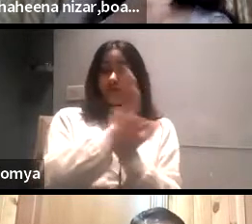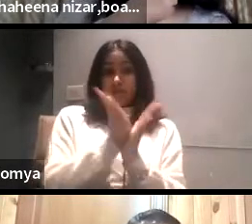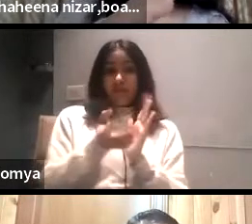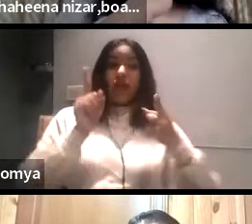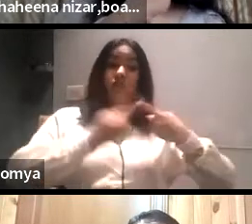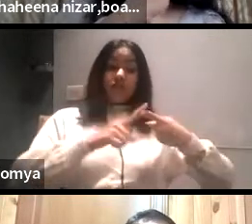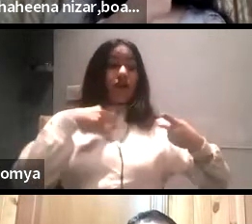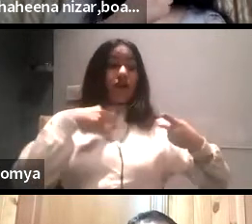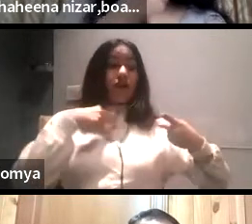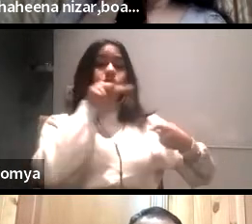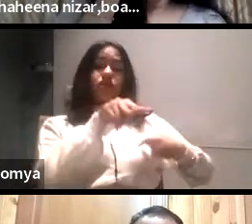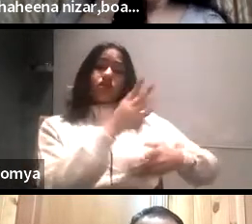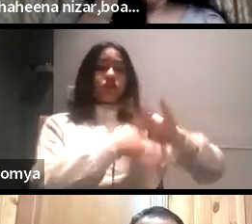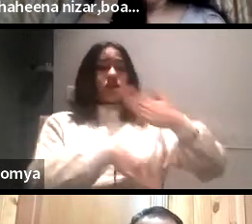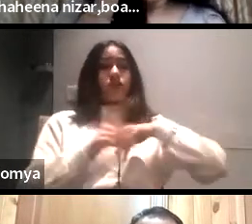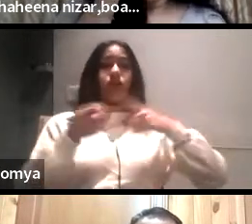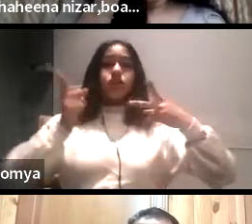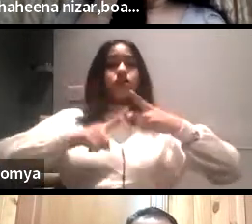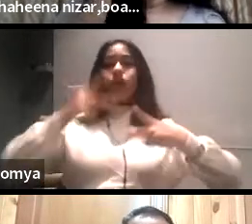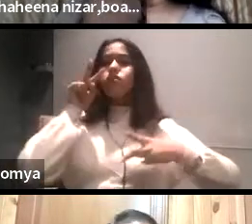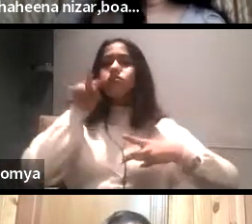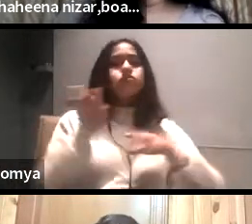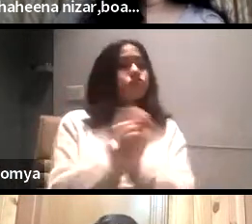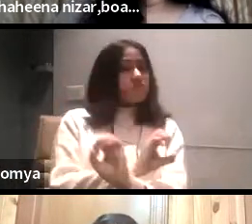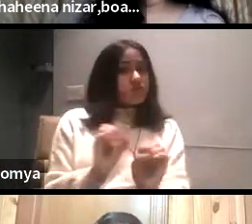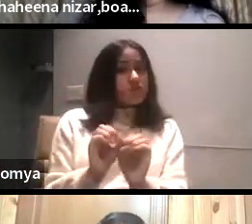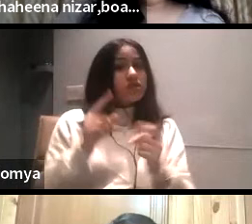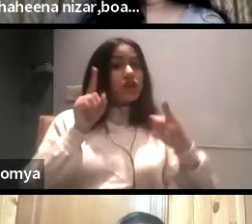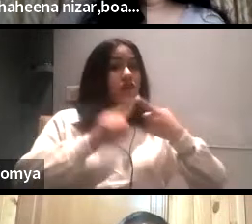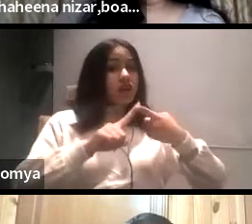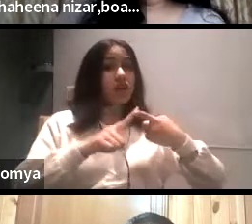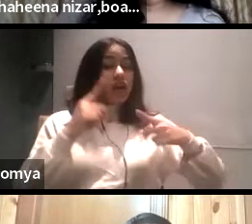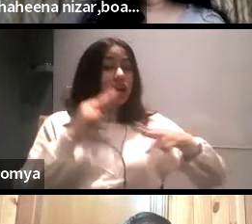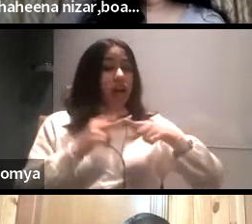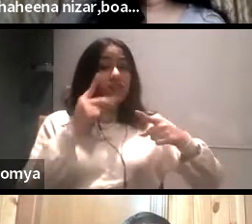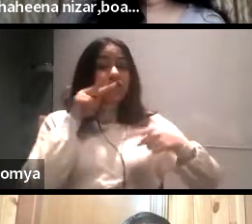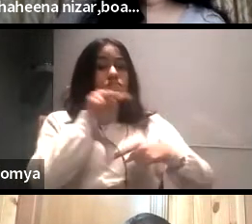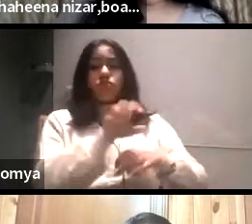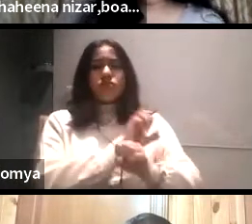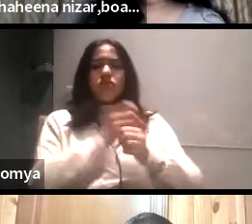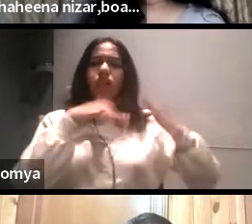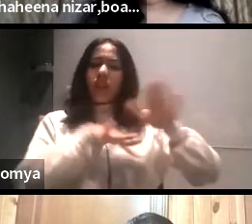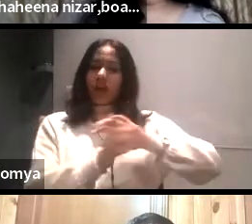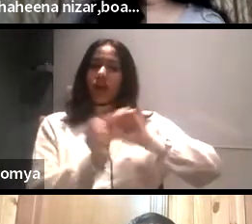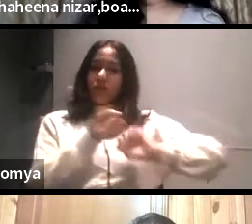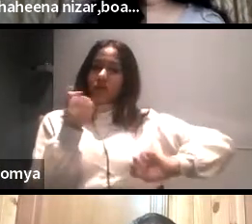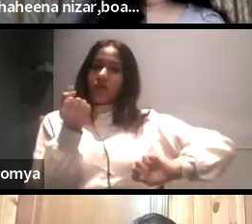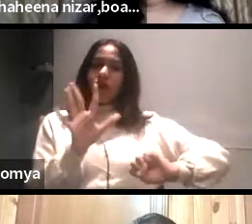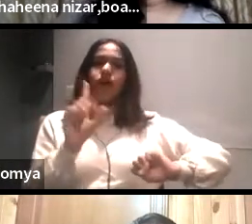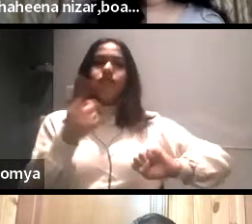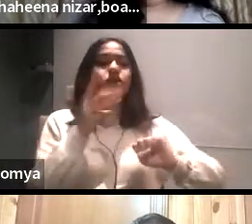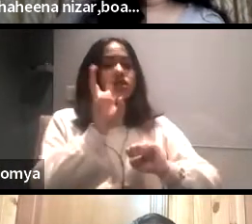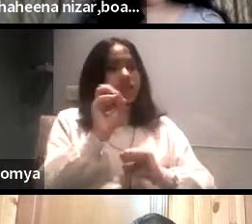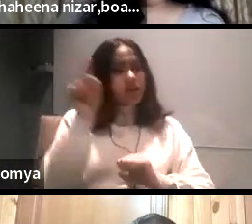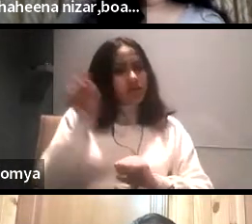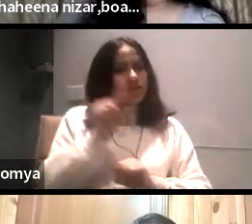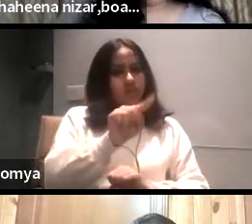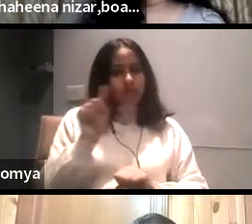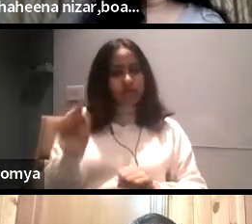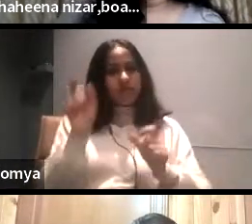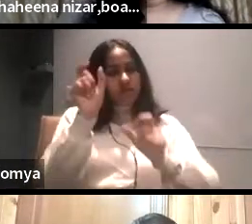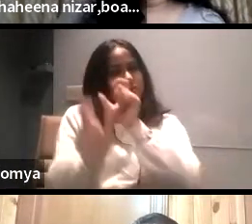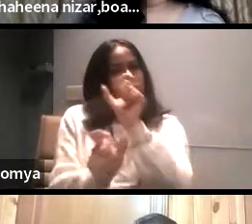and invisible. And invisible disability is where the complexity is. There are only 30%